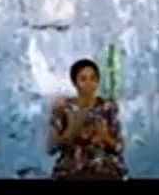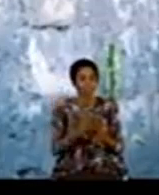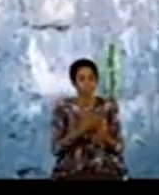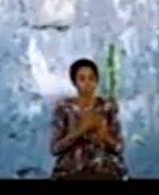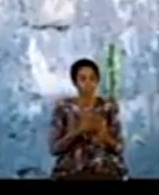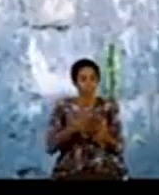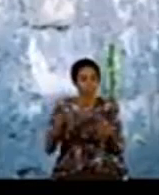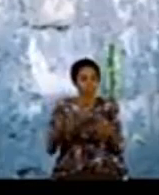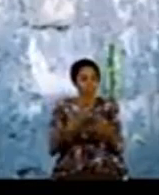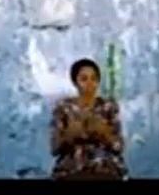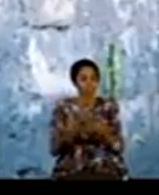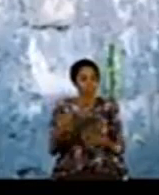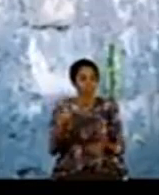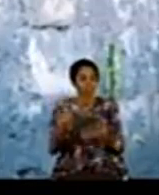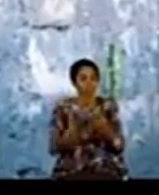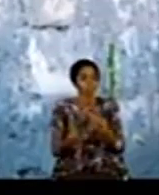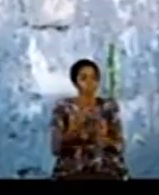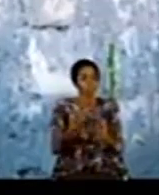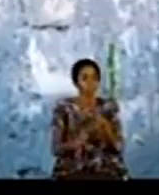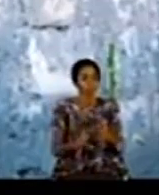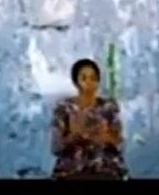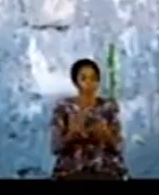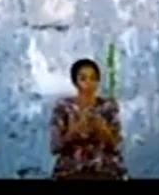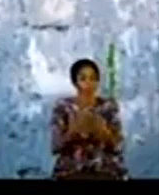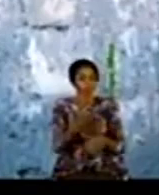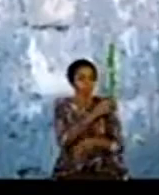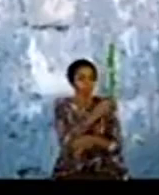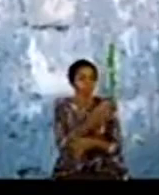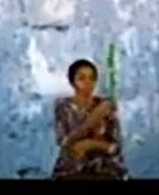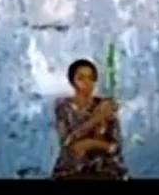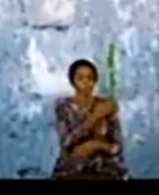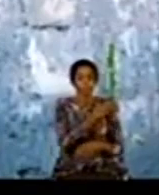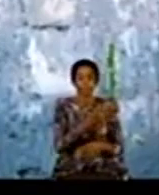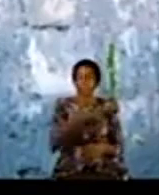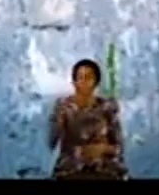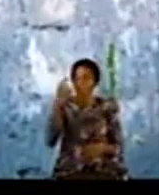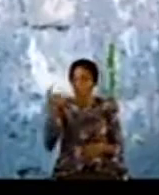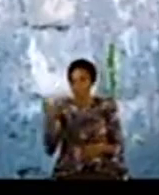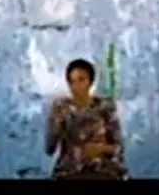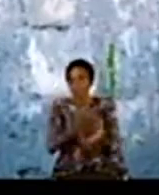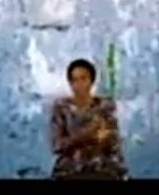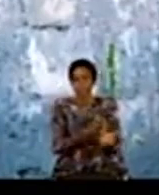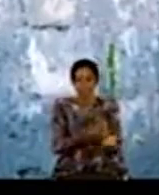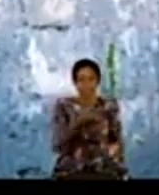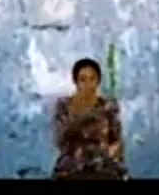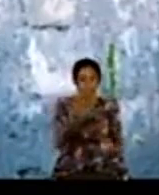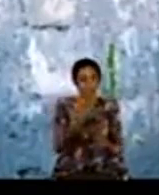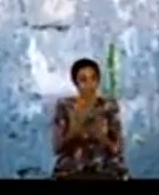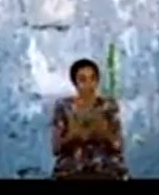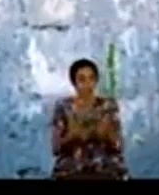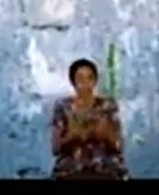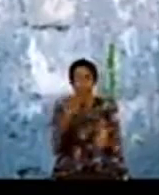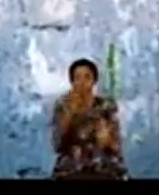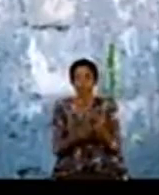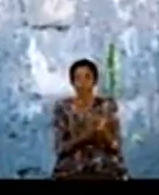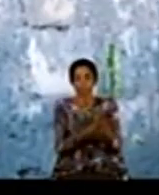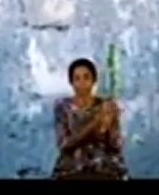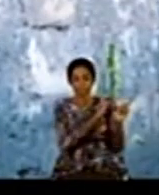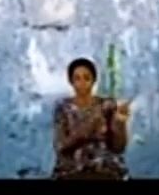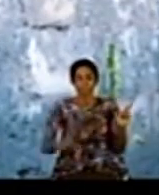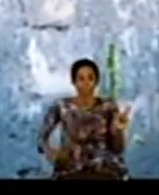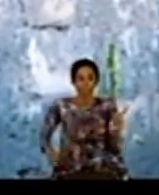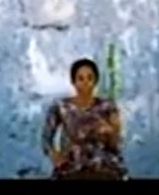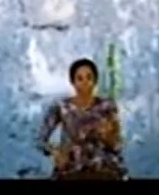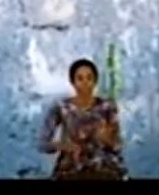now going to the people we went with to the clinic to testify, to tell them, to explain to them. Then they were all saying, praise the Lord. Praise the